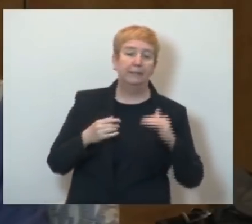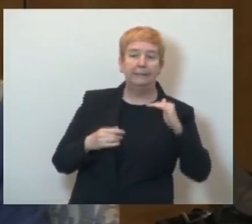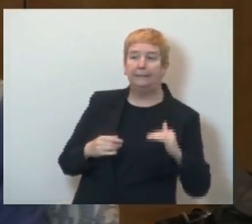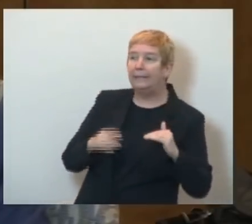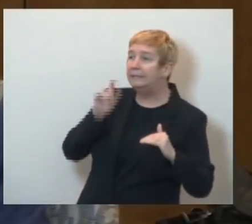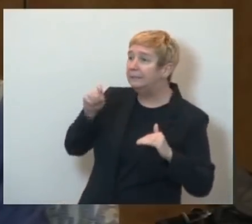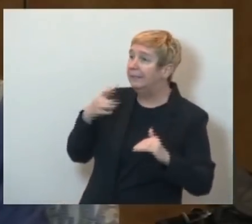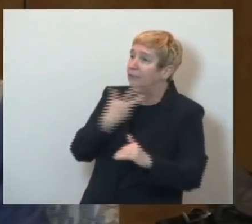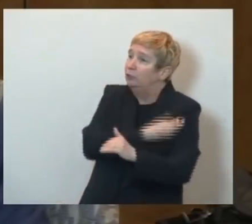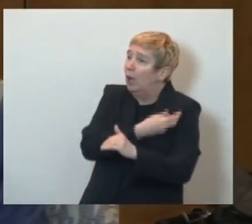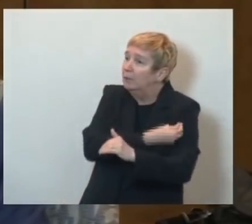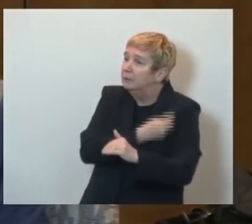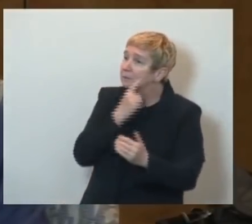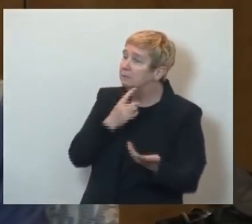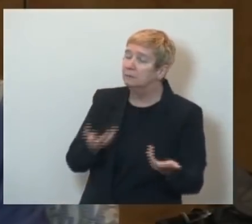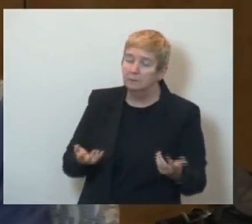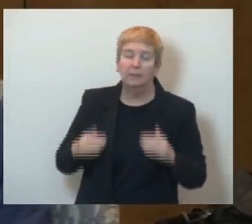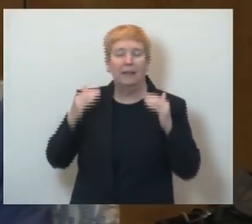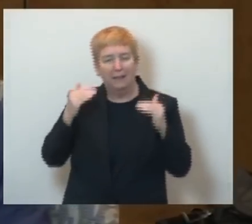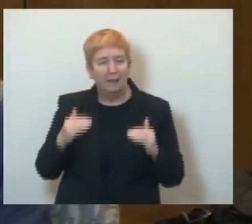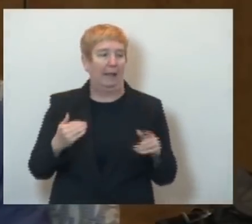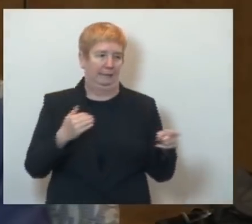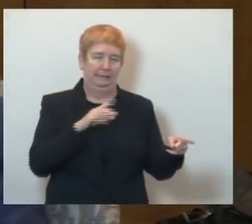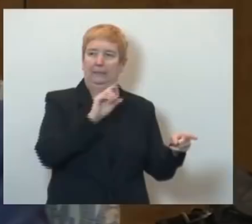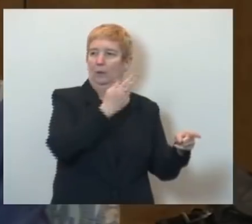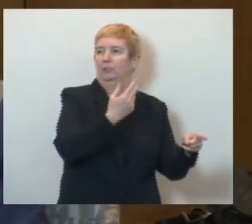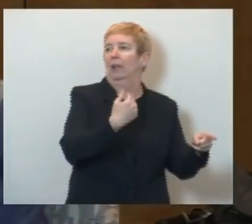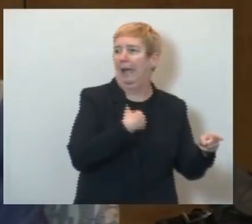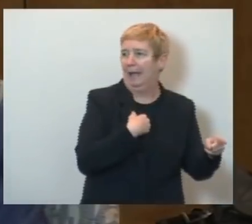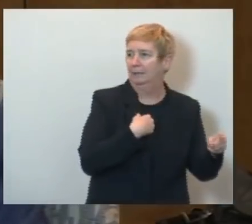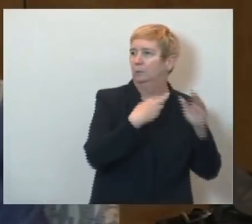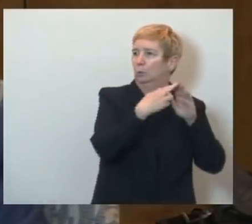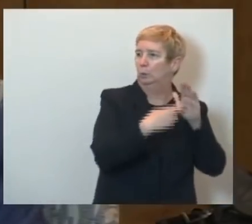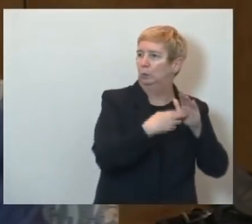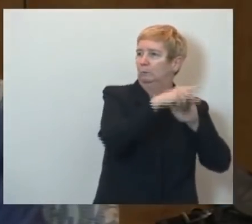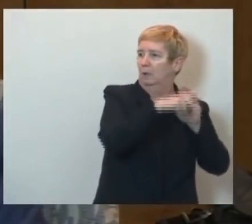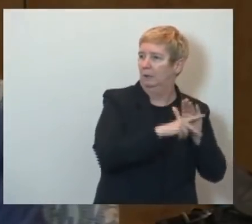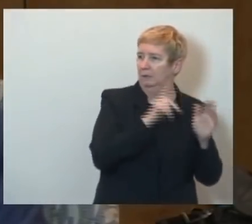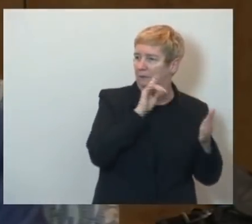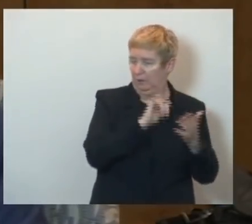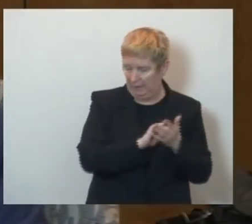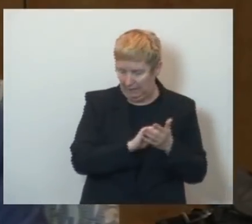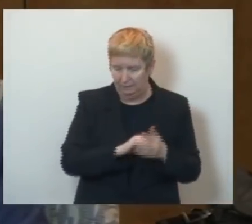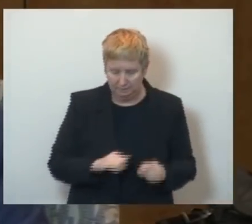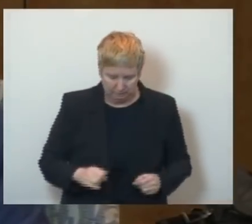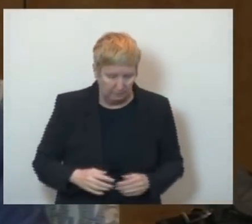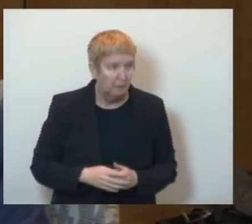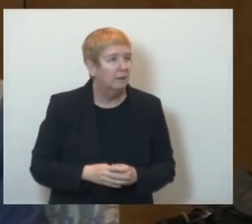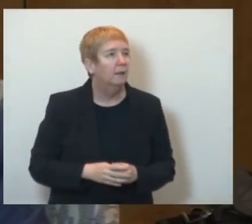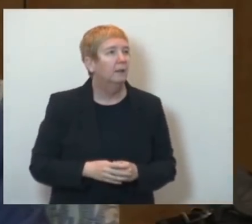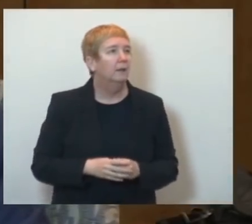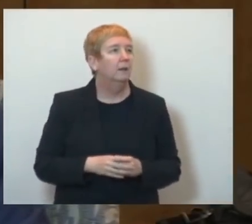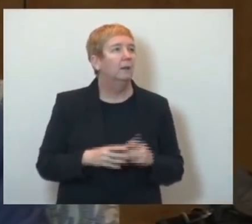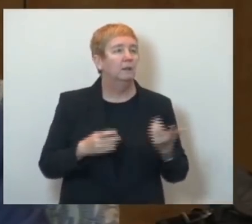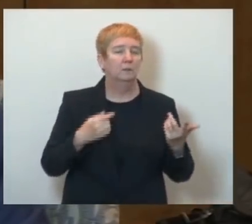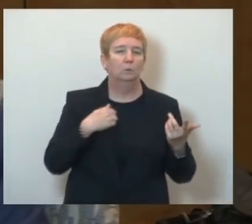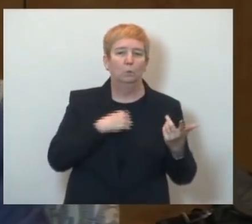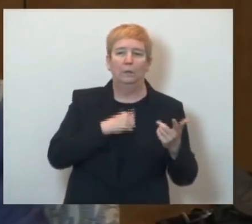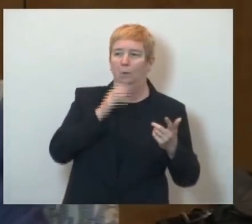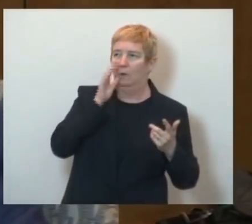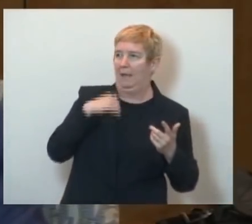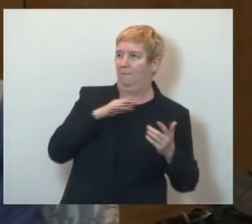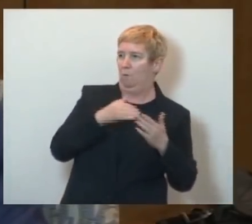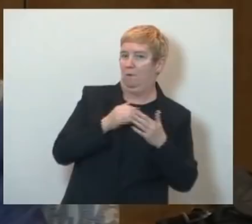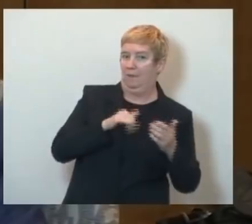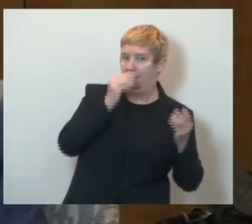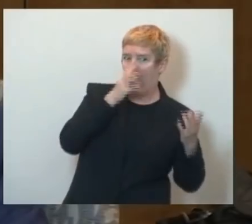guidelines online about how to do that and minimal contact approaches in another document. Both are dated April 28th. So we're pleased to